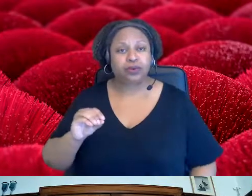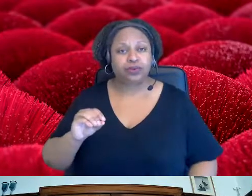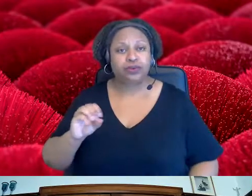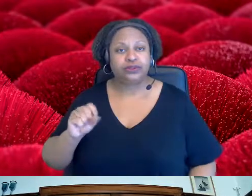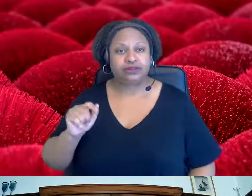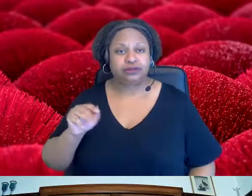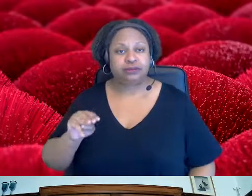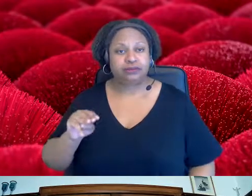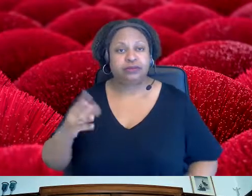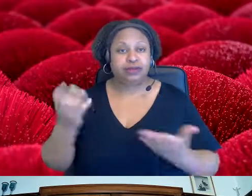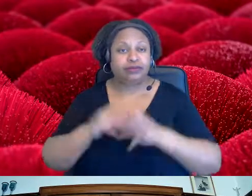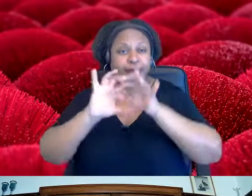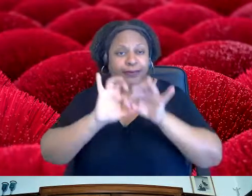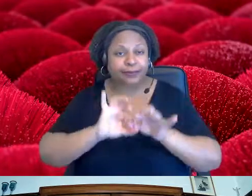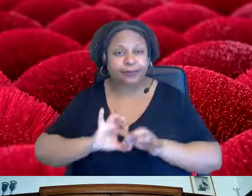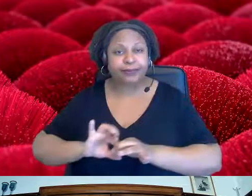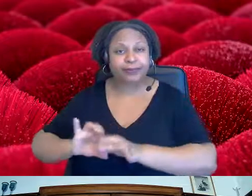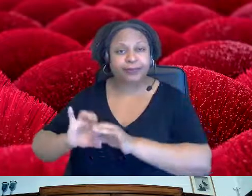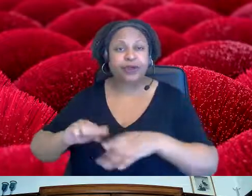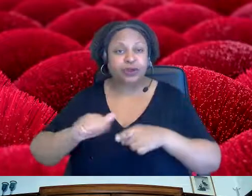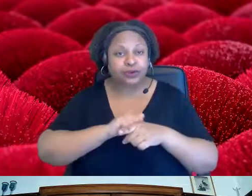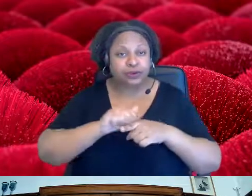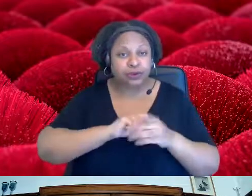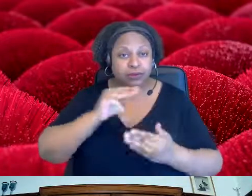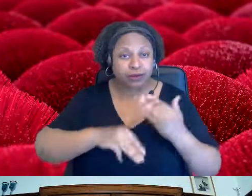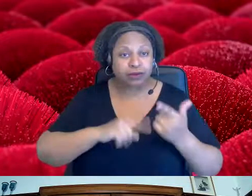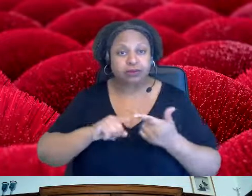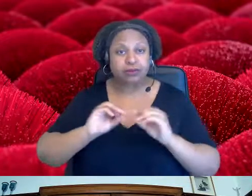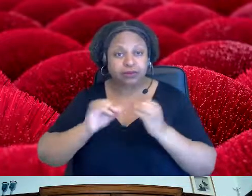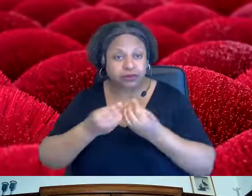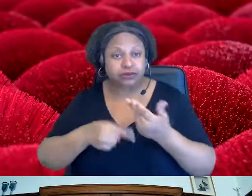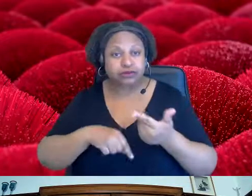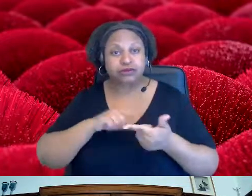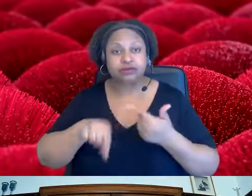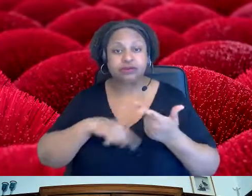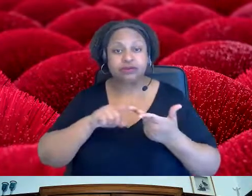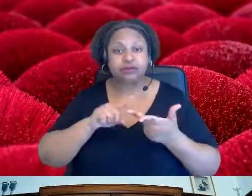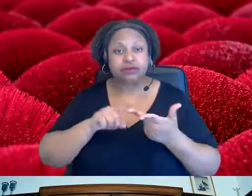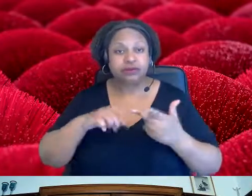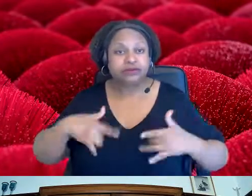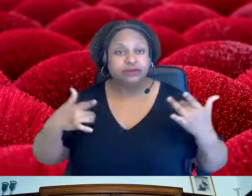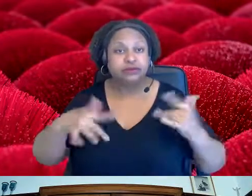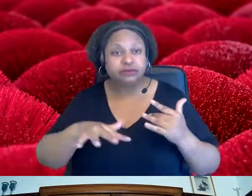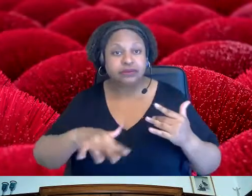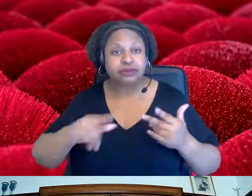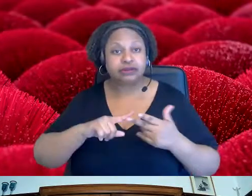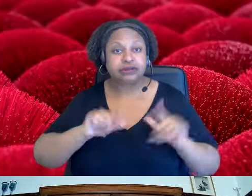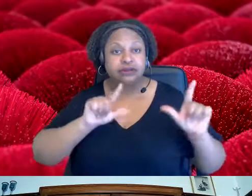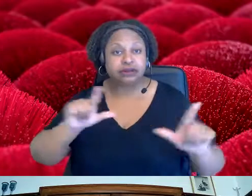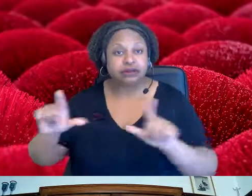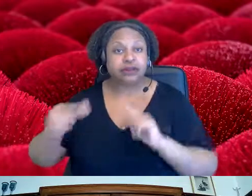body. So training programs and organizations and event spaces,